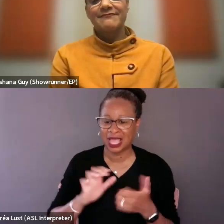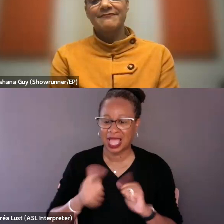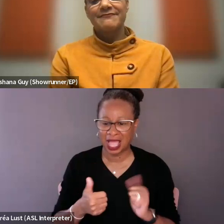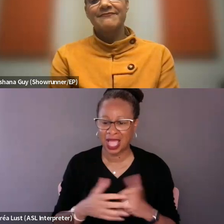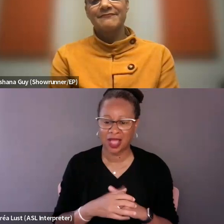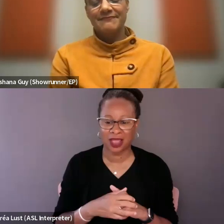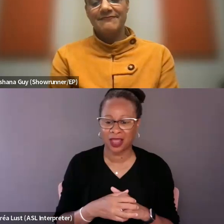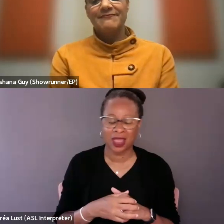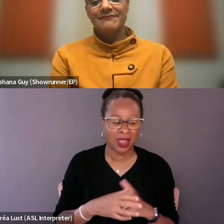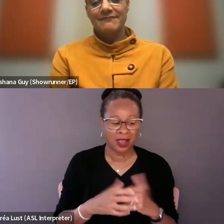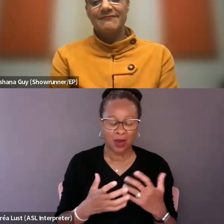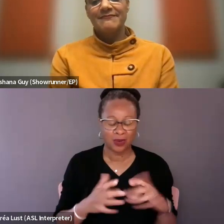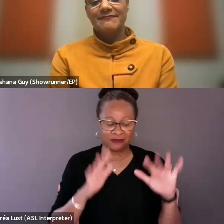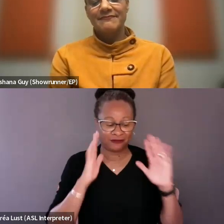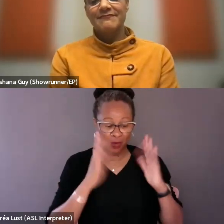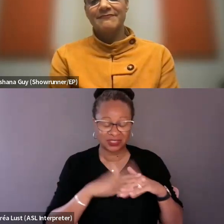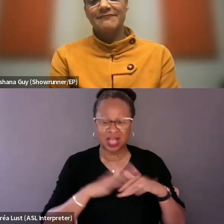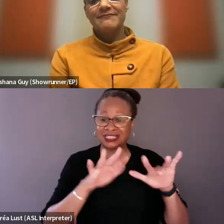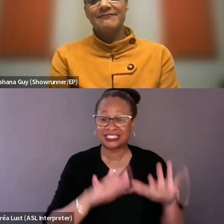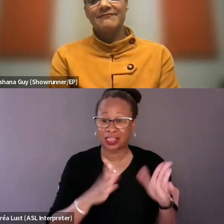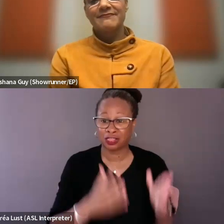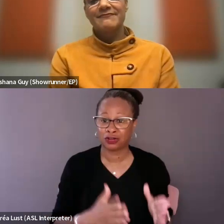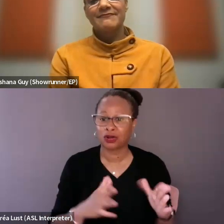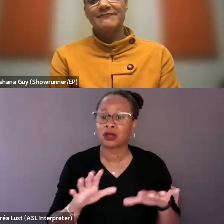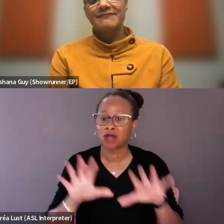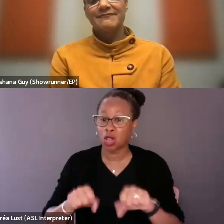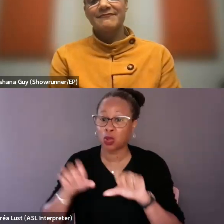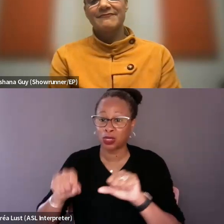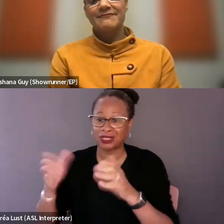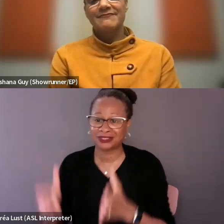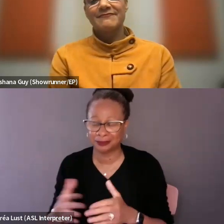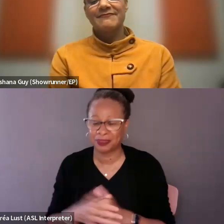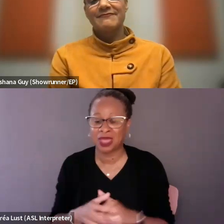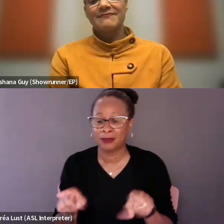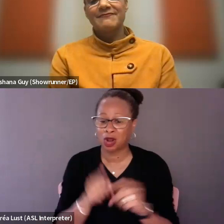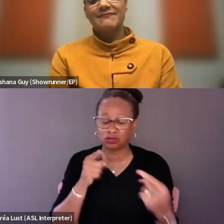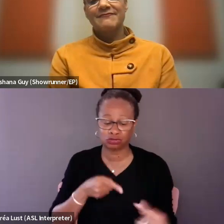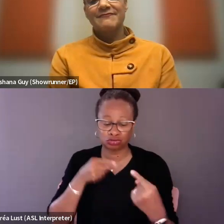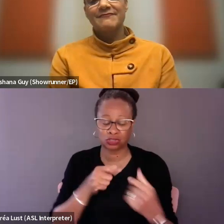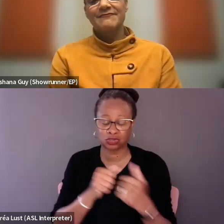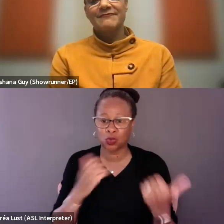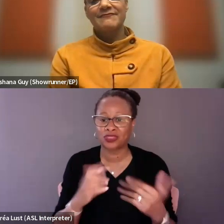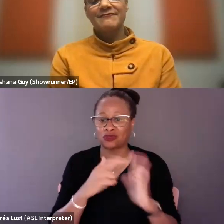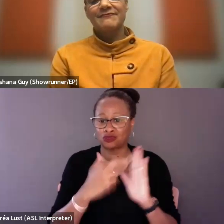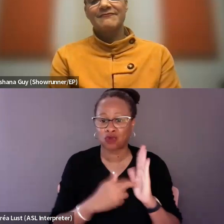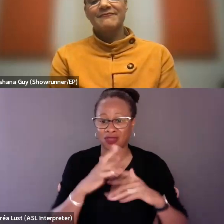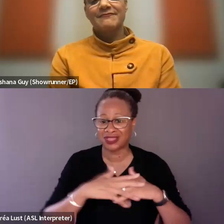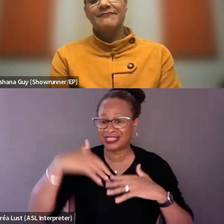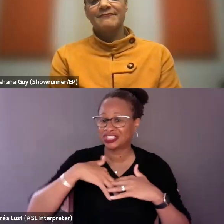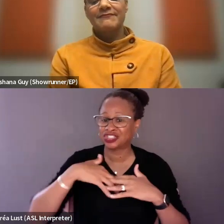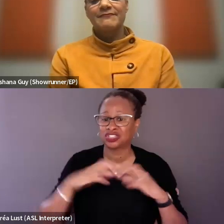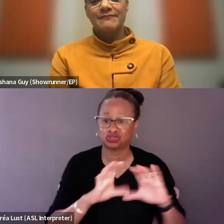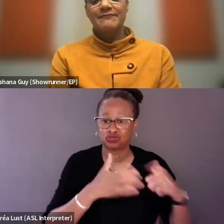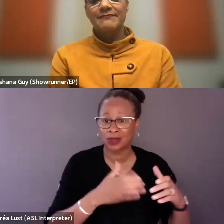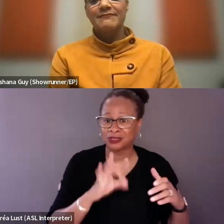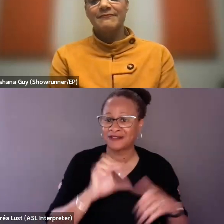settler colonialism, but also grapples with the role of the indigenous tribes of the Southeast and